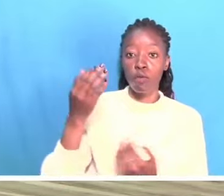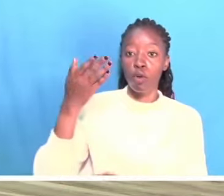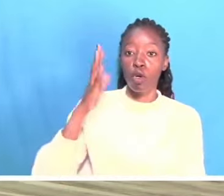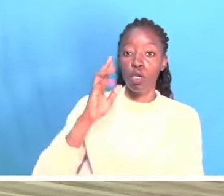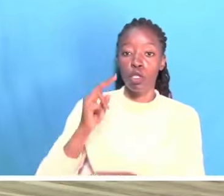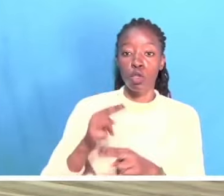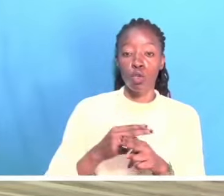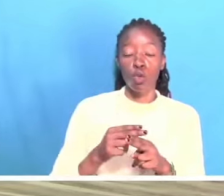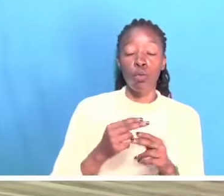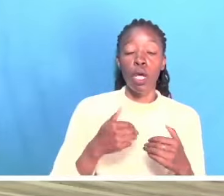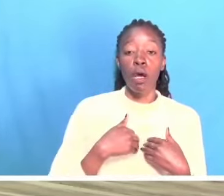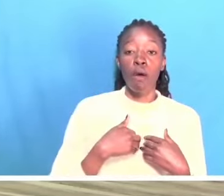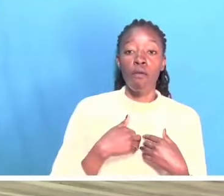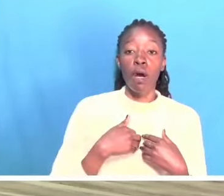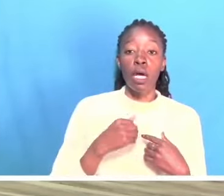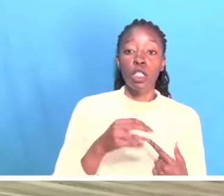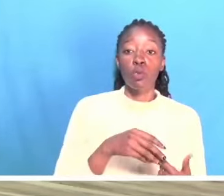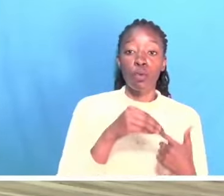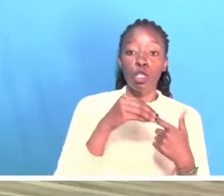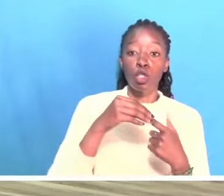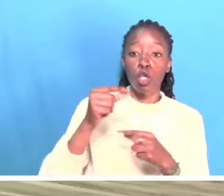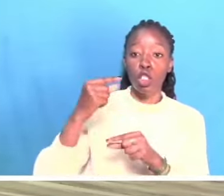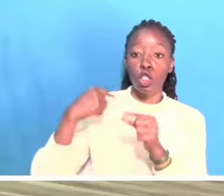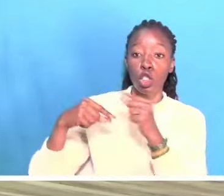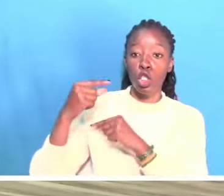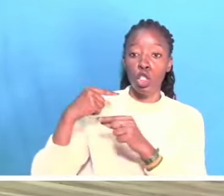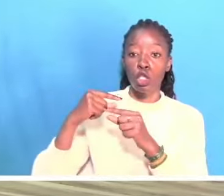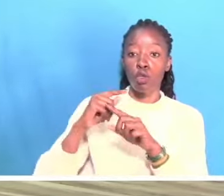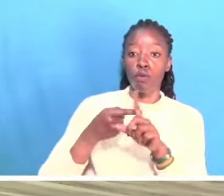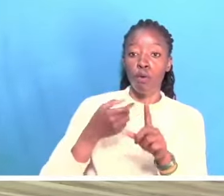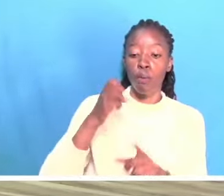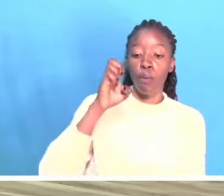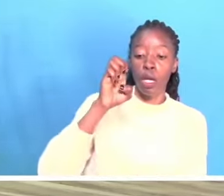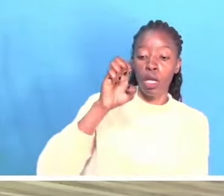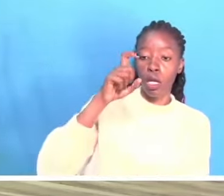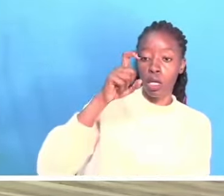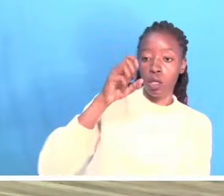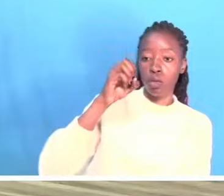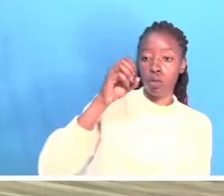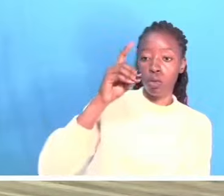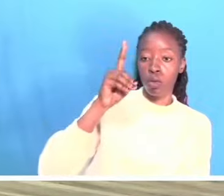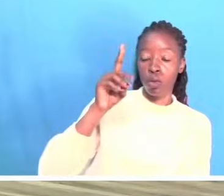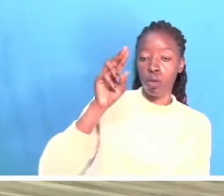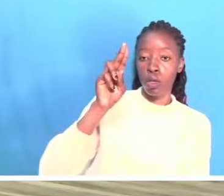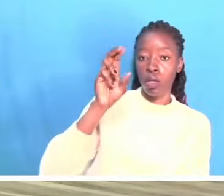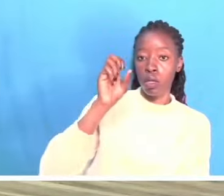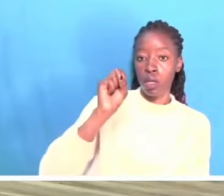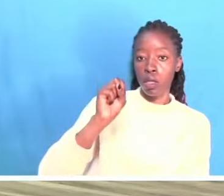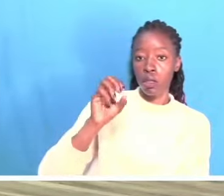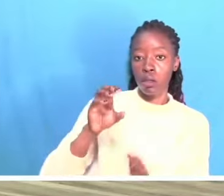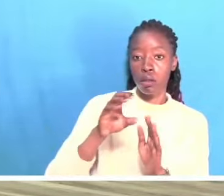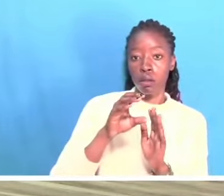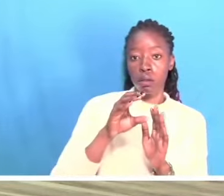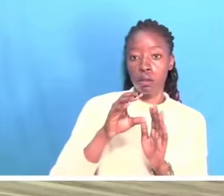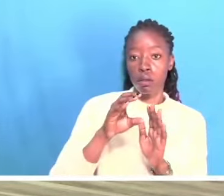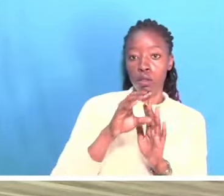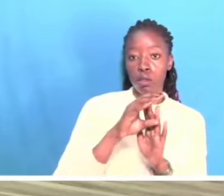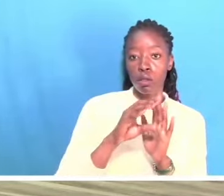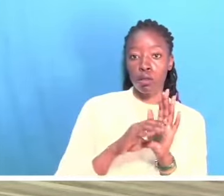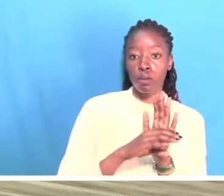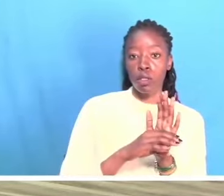They were a special generation, as we see from the book of Exodus, all the way from chapter 19. As we observe in chapter